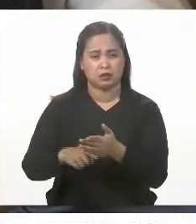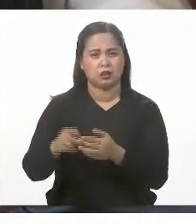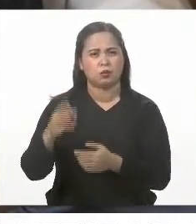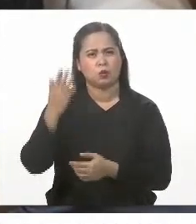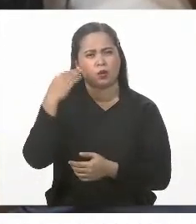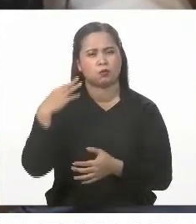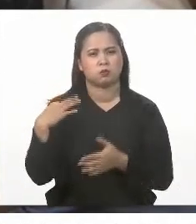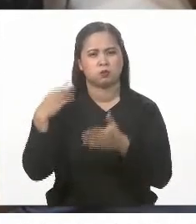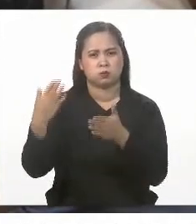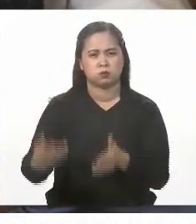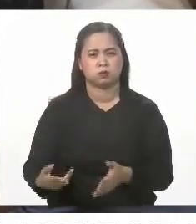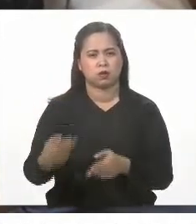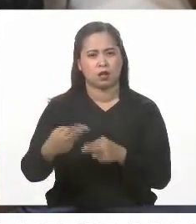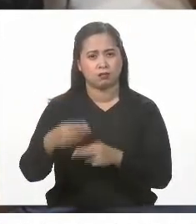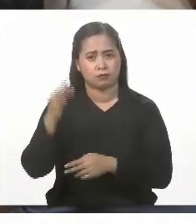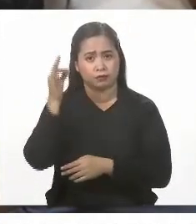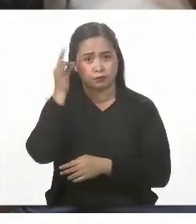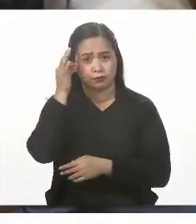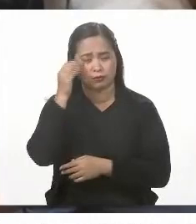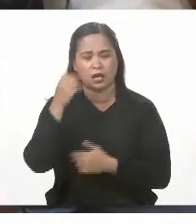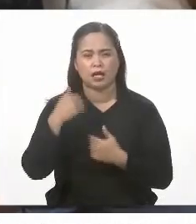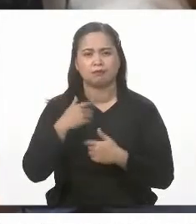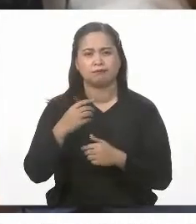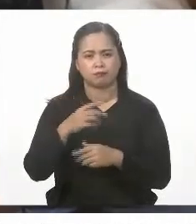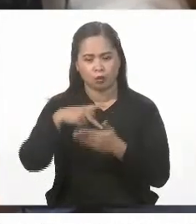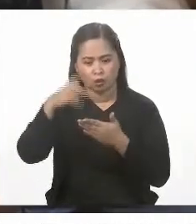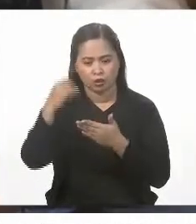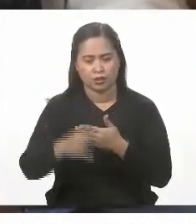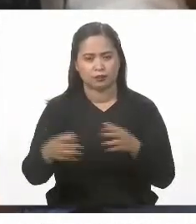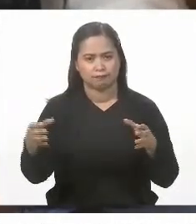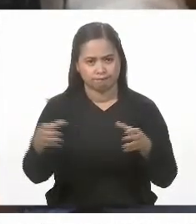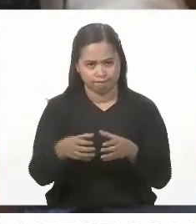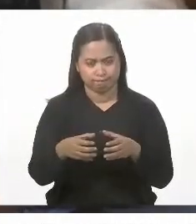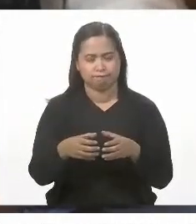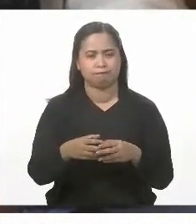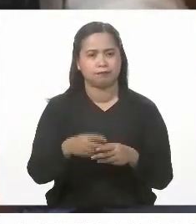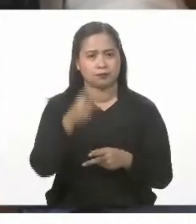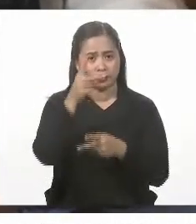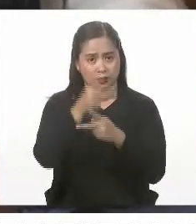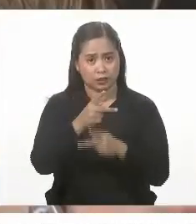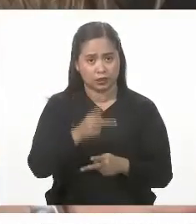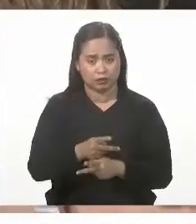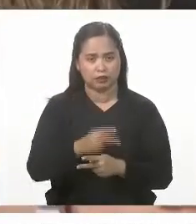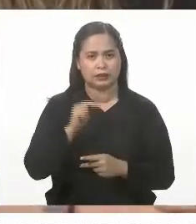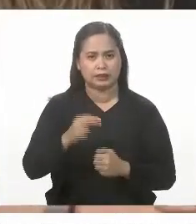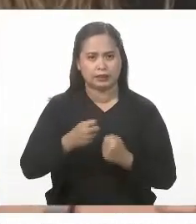de Fernando Villavicencio está intacto y debía luchar por él.